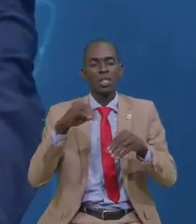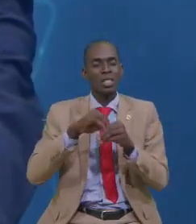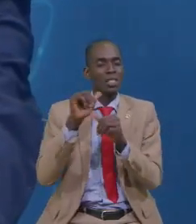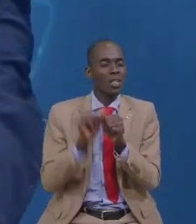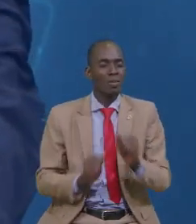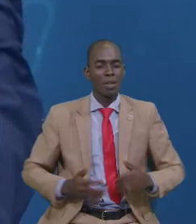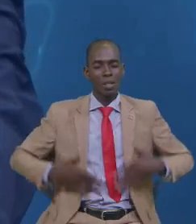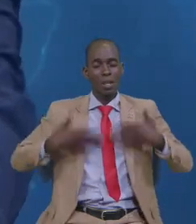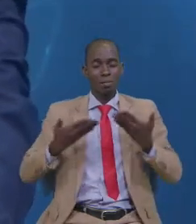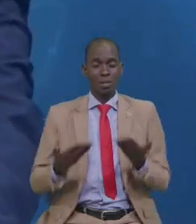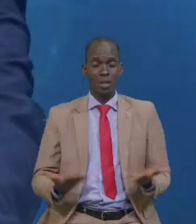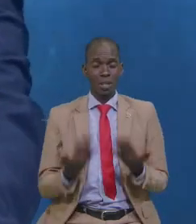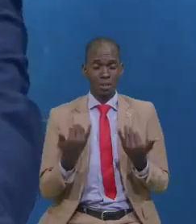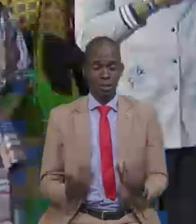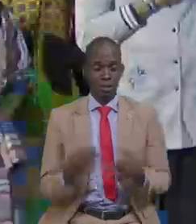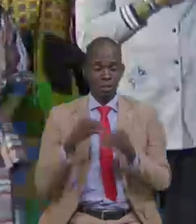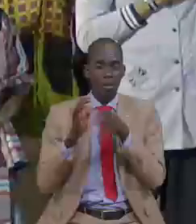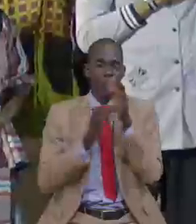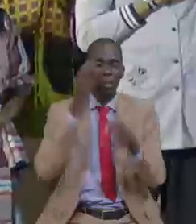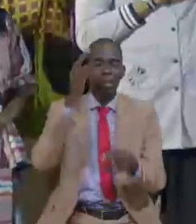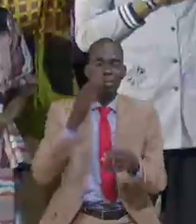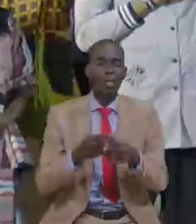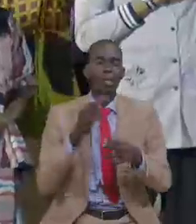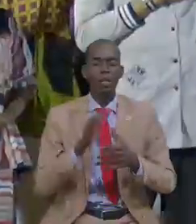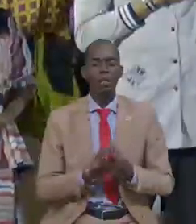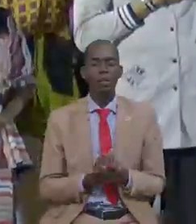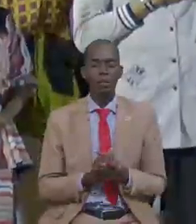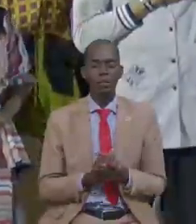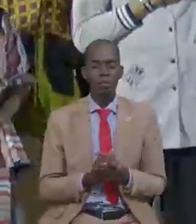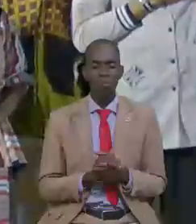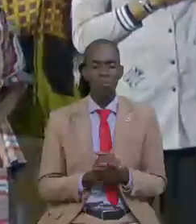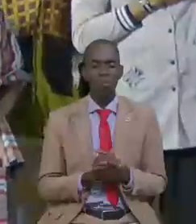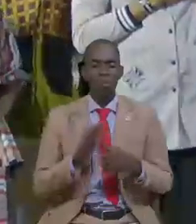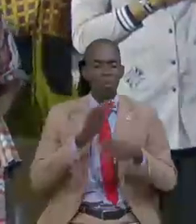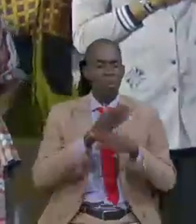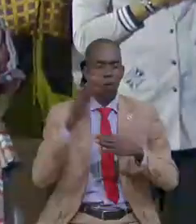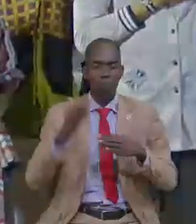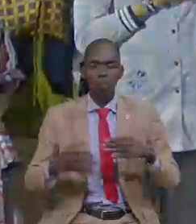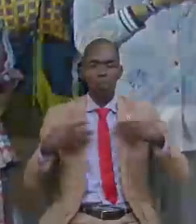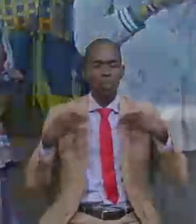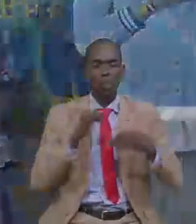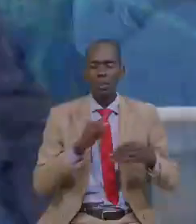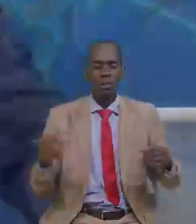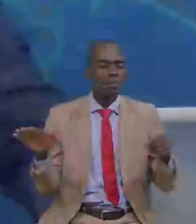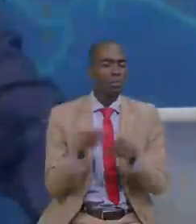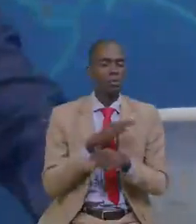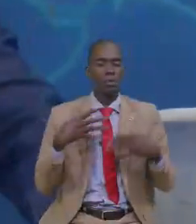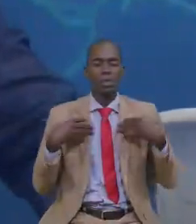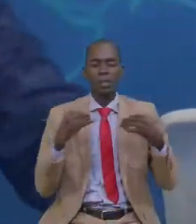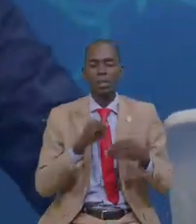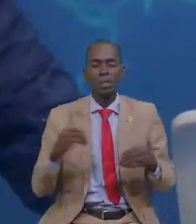here tonight, in Jesus' name. Complete healing, total healing, and